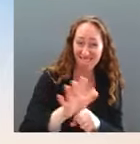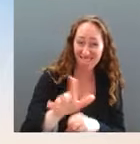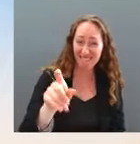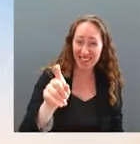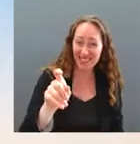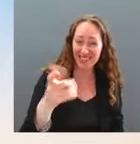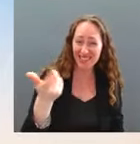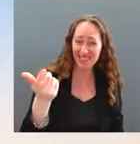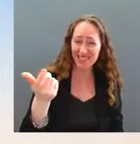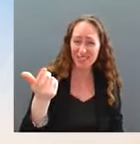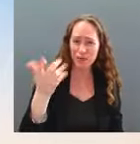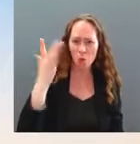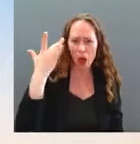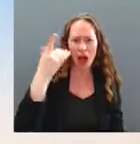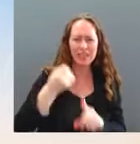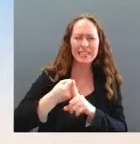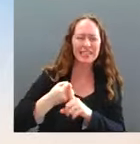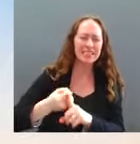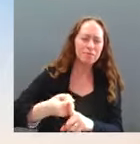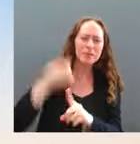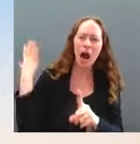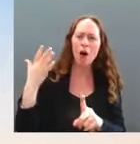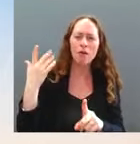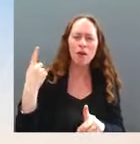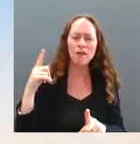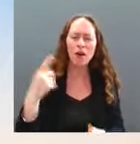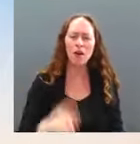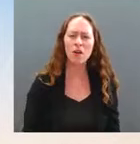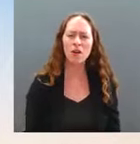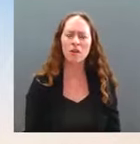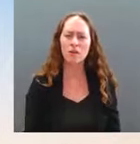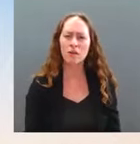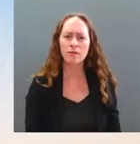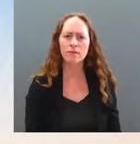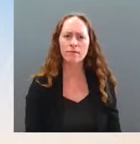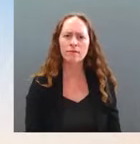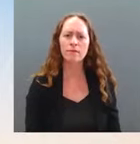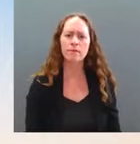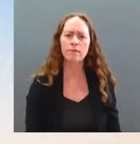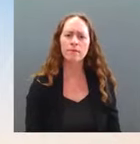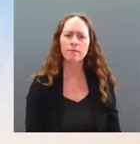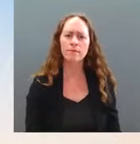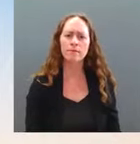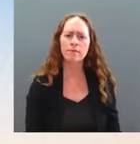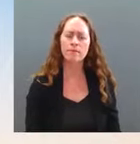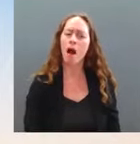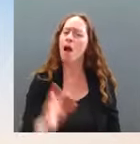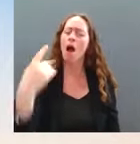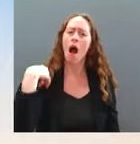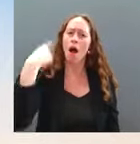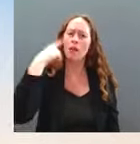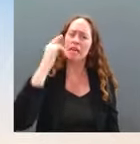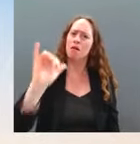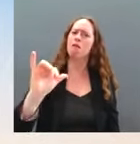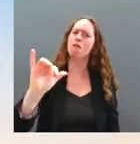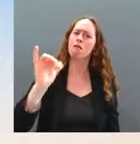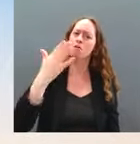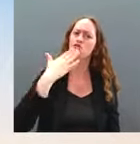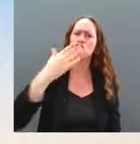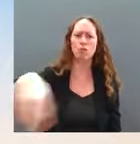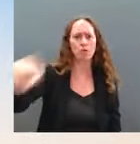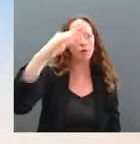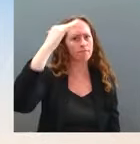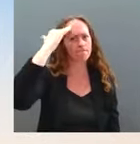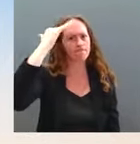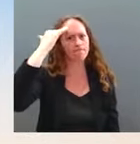provided them because I think it's interesting or compelling to understand, right, the range and the significance of and the totality of